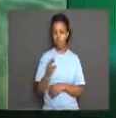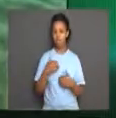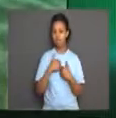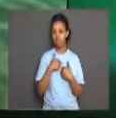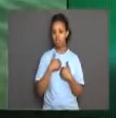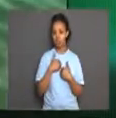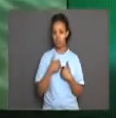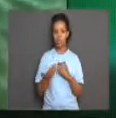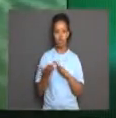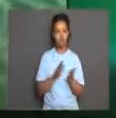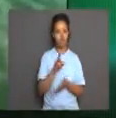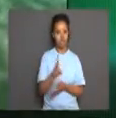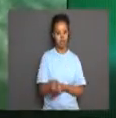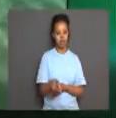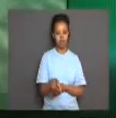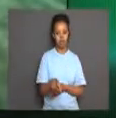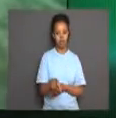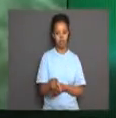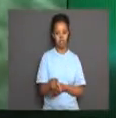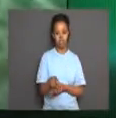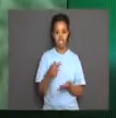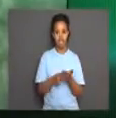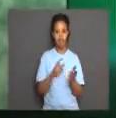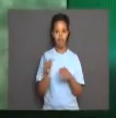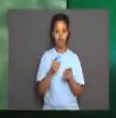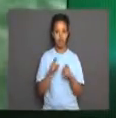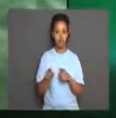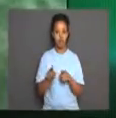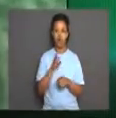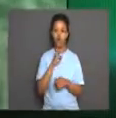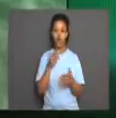animal must die in or close to water.